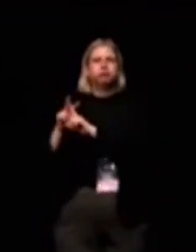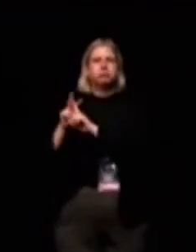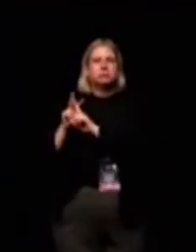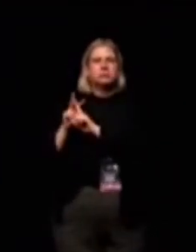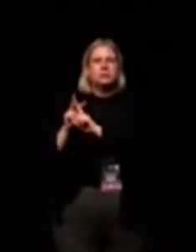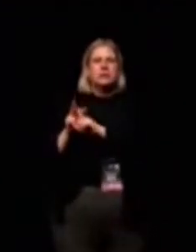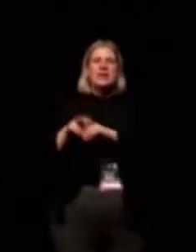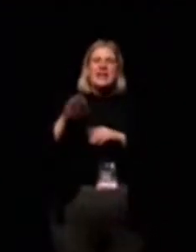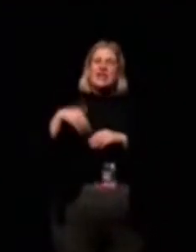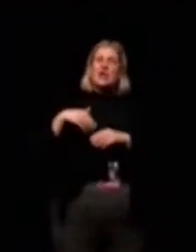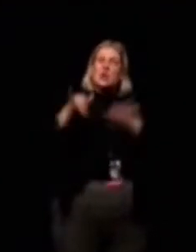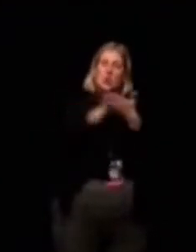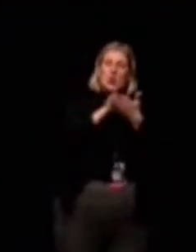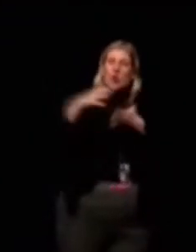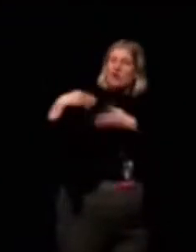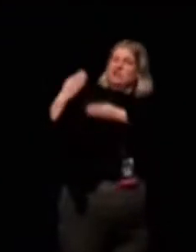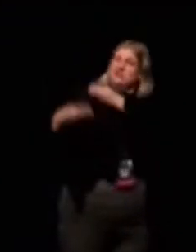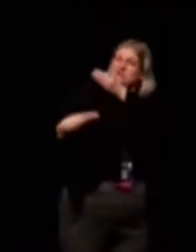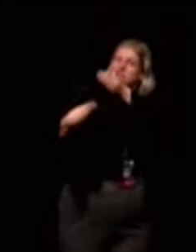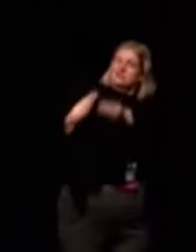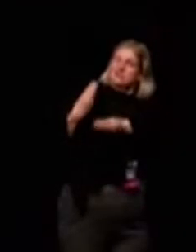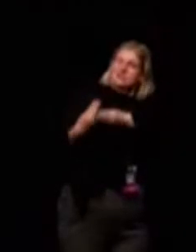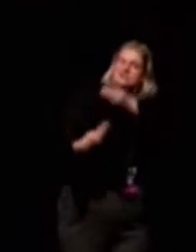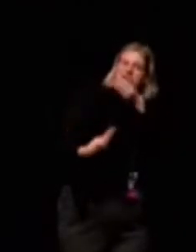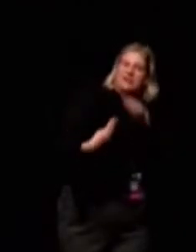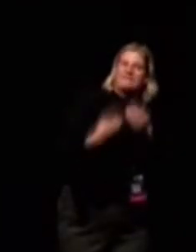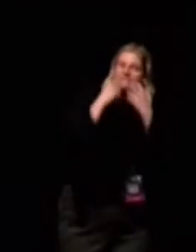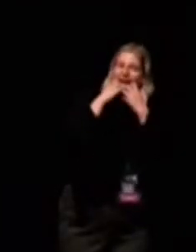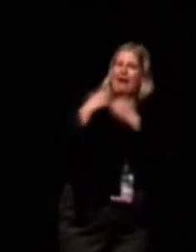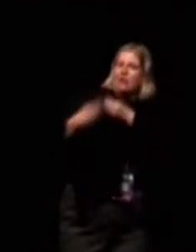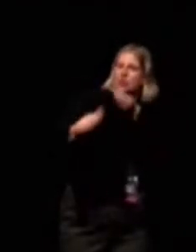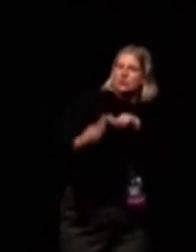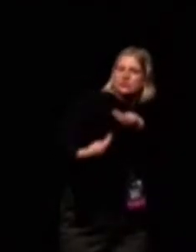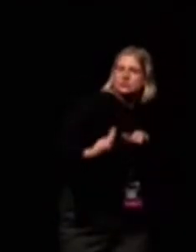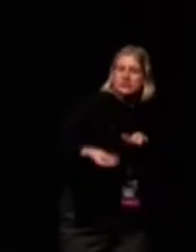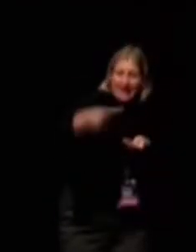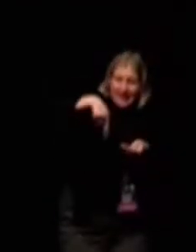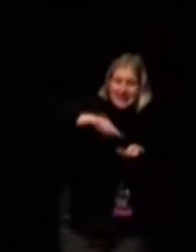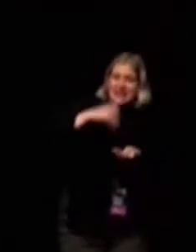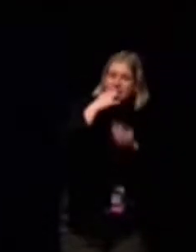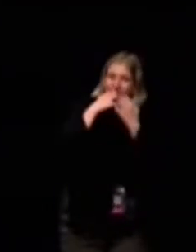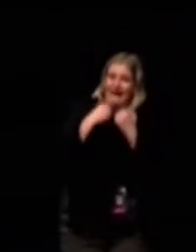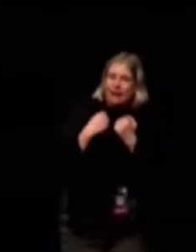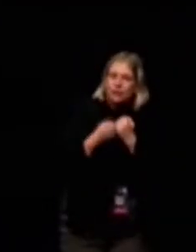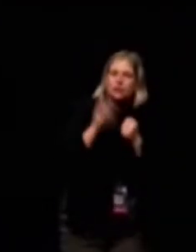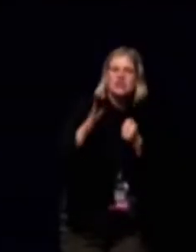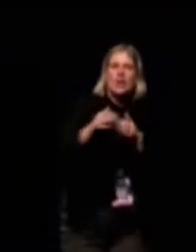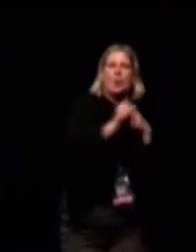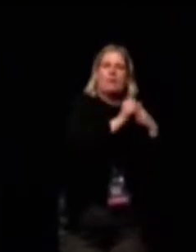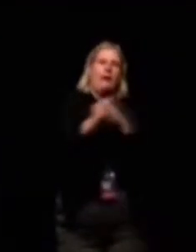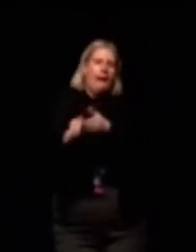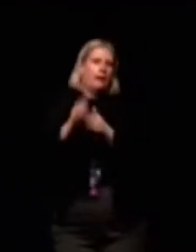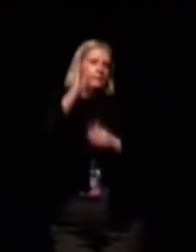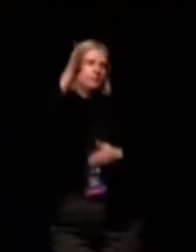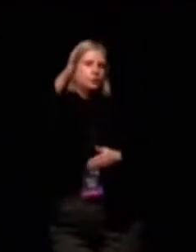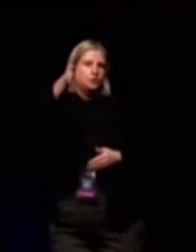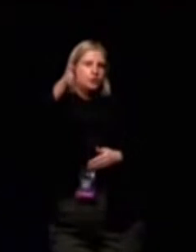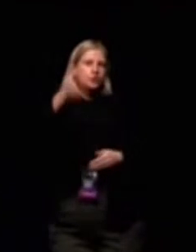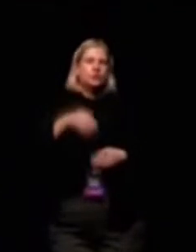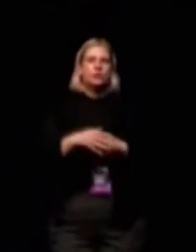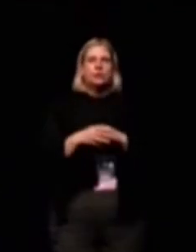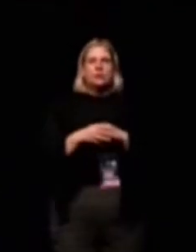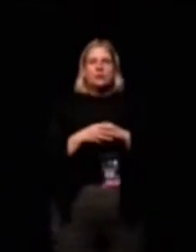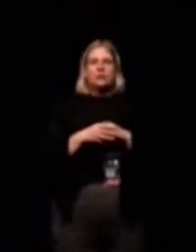New Yorkers from generation to generation. And these are the values that will guide our path forward, grounded in the